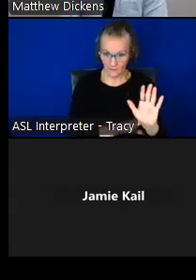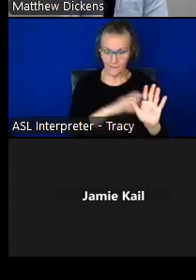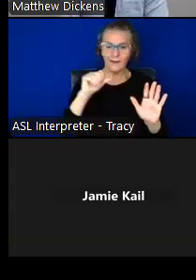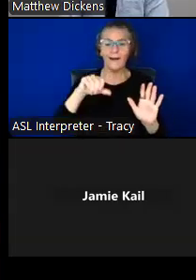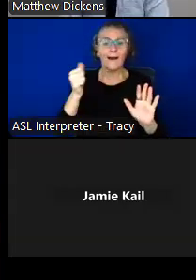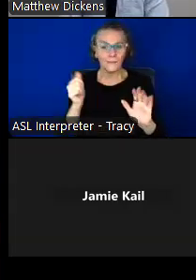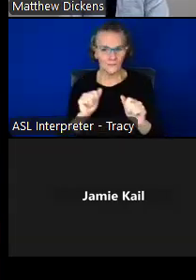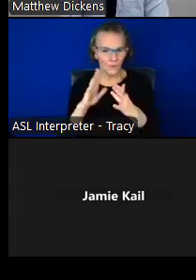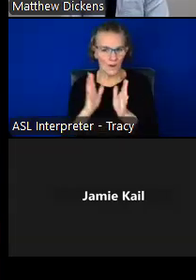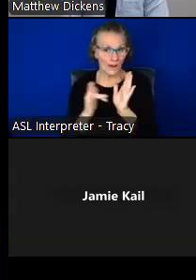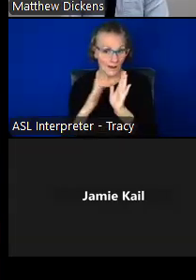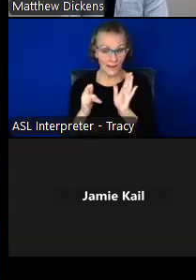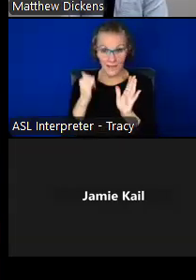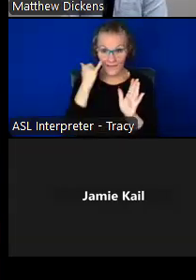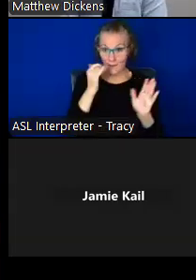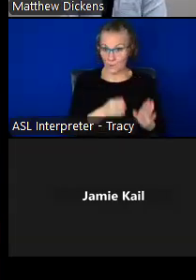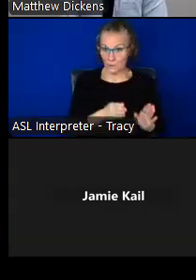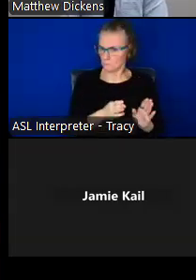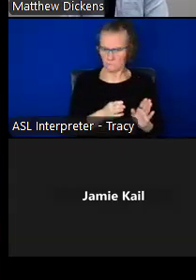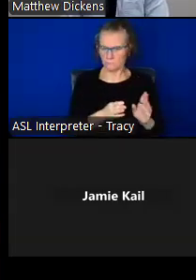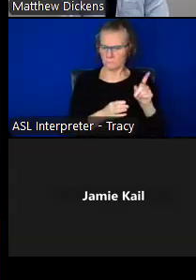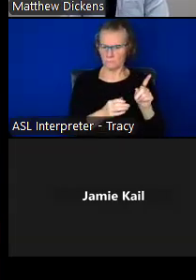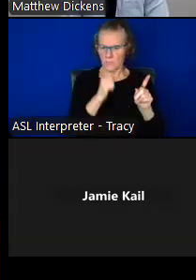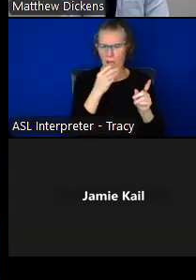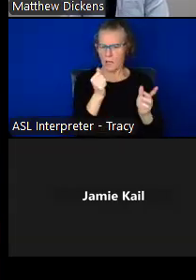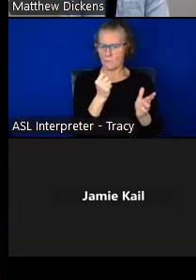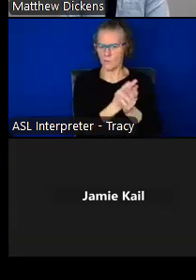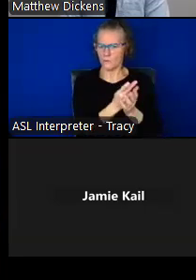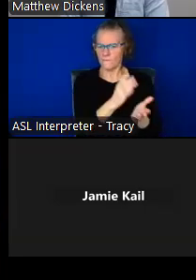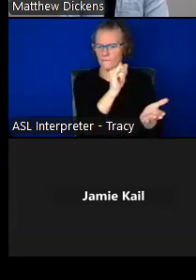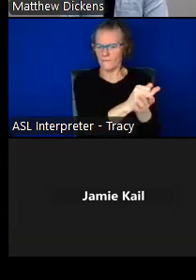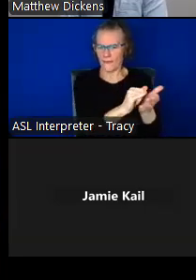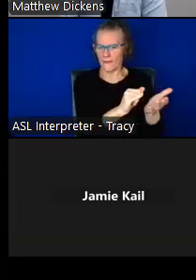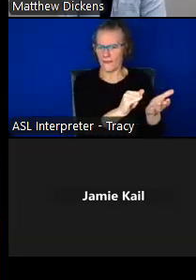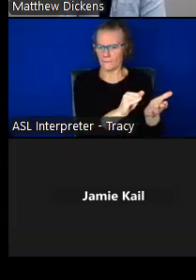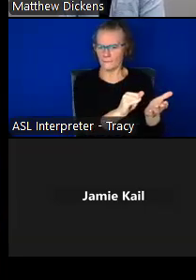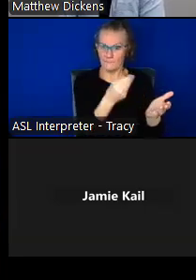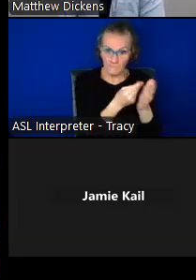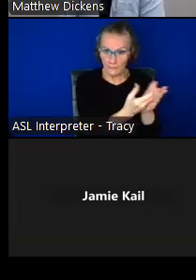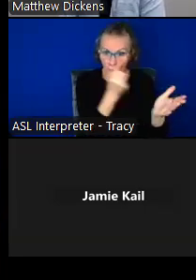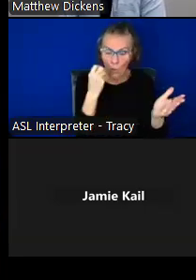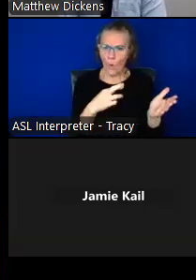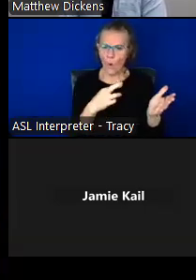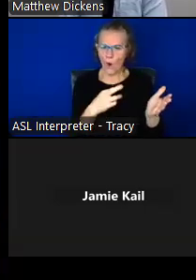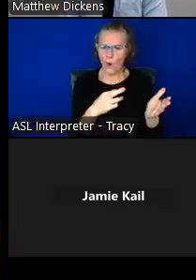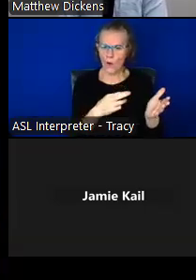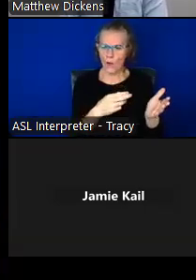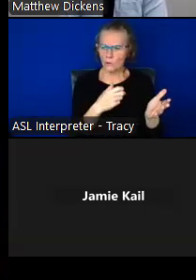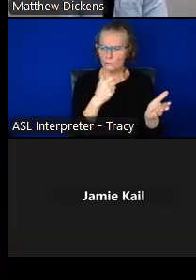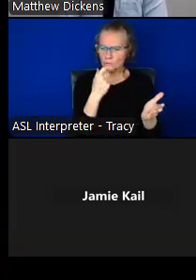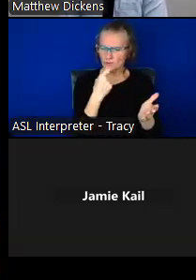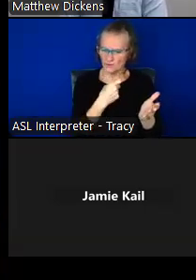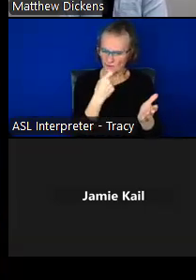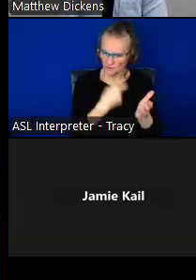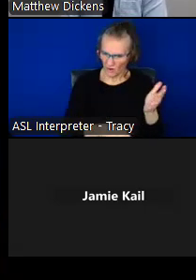exploitation occurs when an individual does not approve a withdrawal or a charge on his or her account. We see this